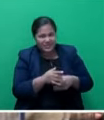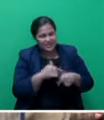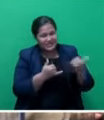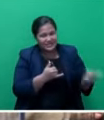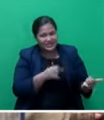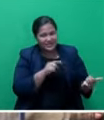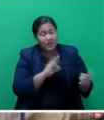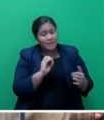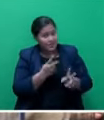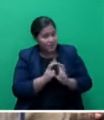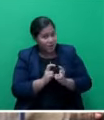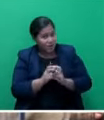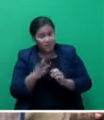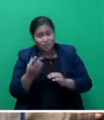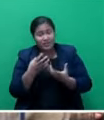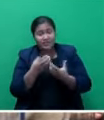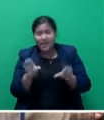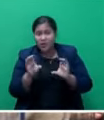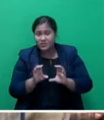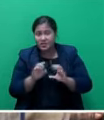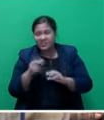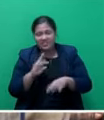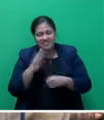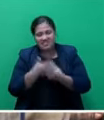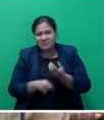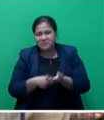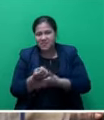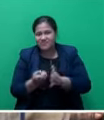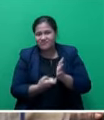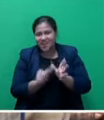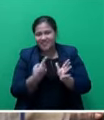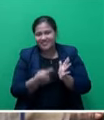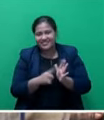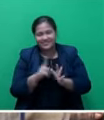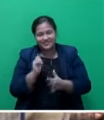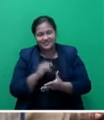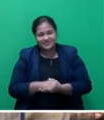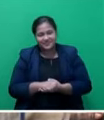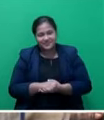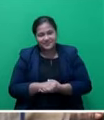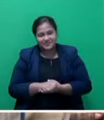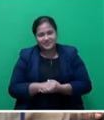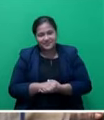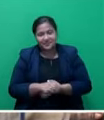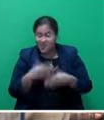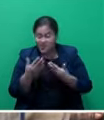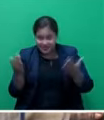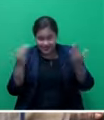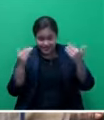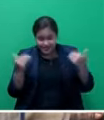causes problems for the municipal councils, they don't pay rates, and it's an eyesore overall. Honourable Speaker, I also remind